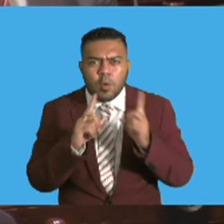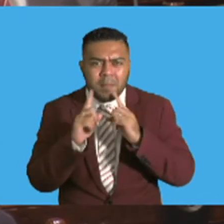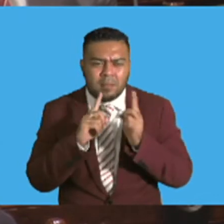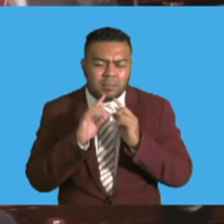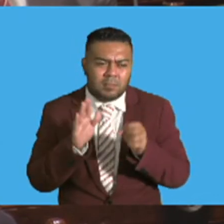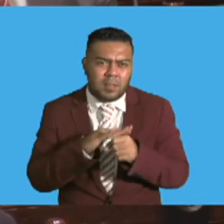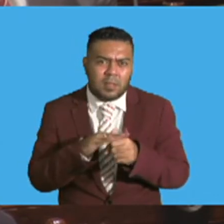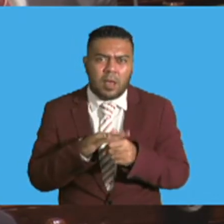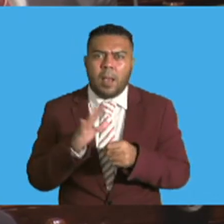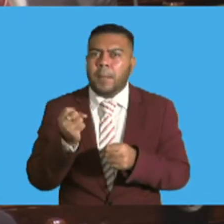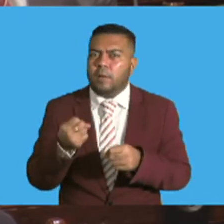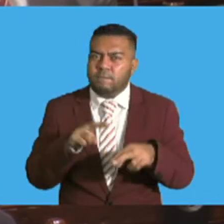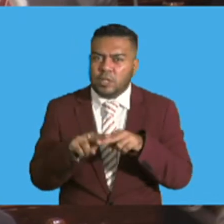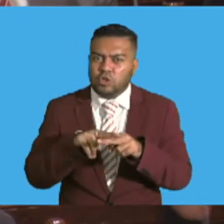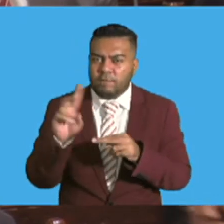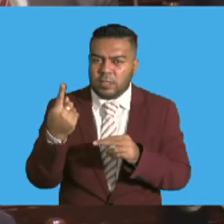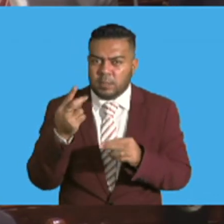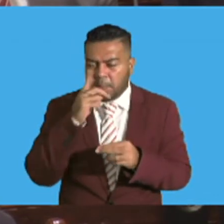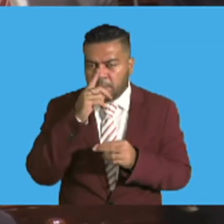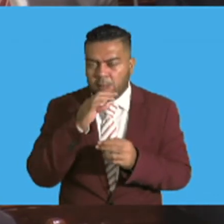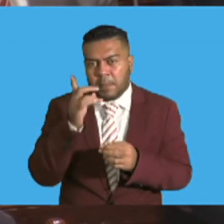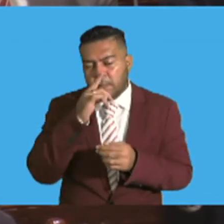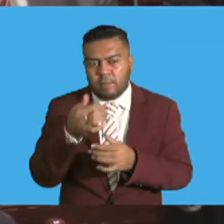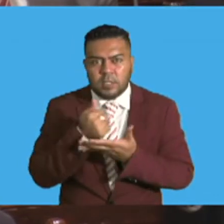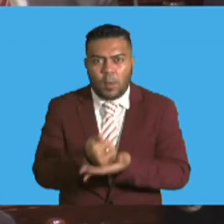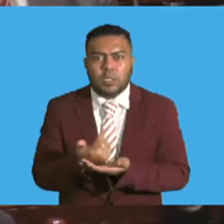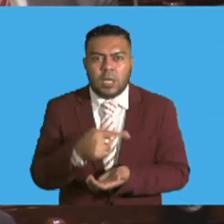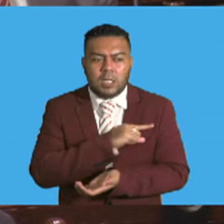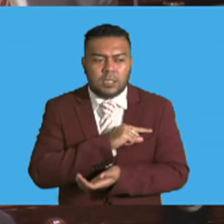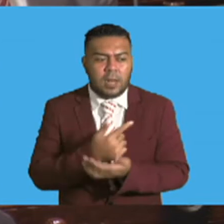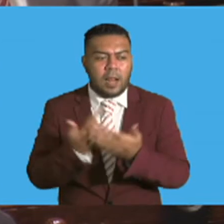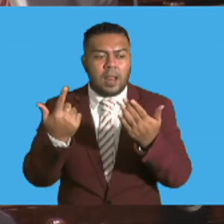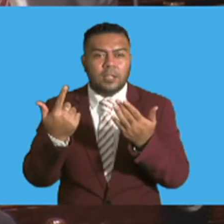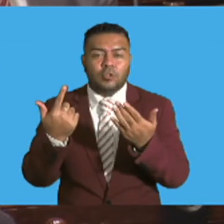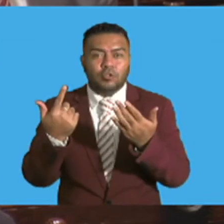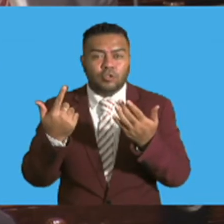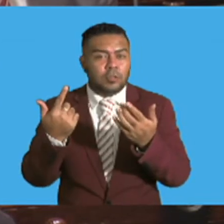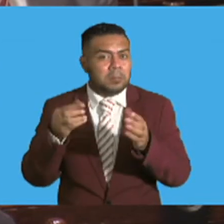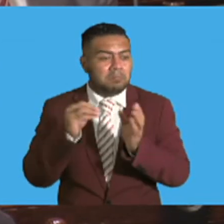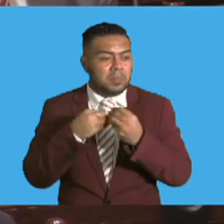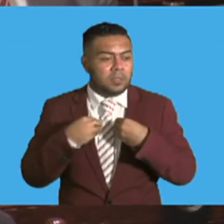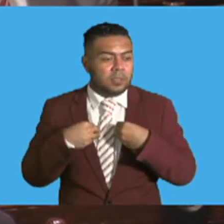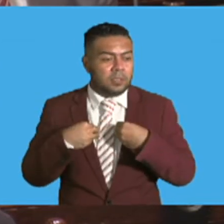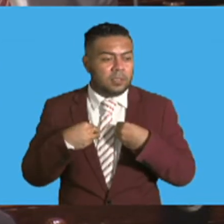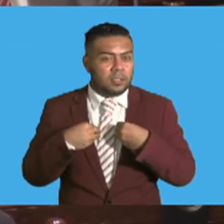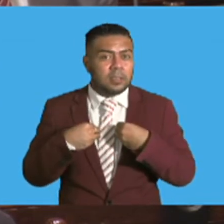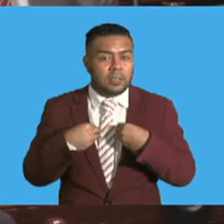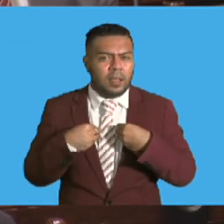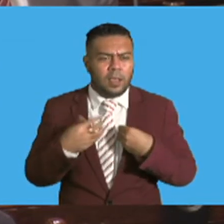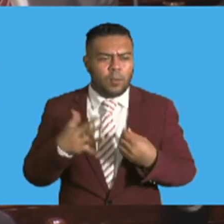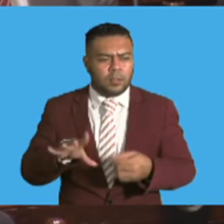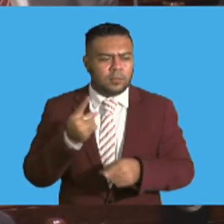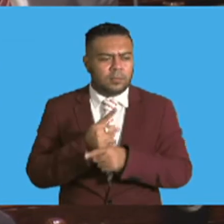about it being all Fiji First people and people who supported us, only large businesses. I'd like to highlight, Mr. Speaker,